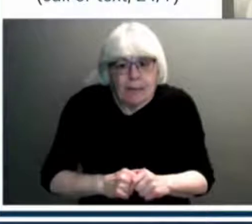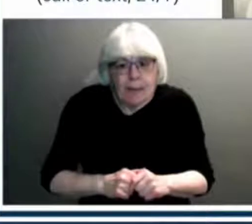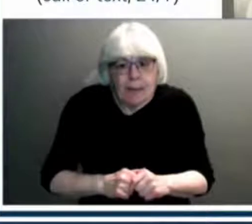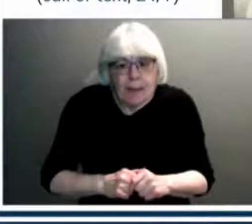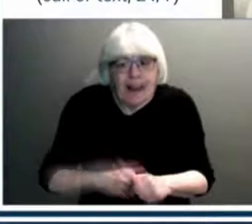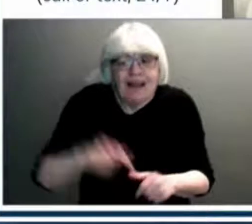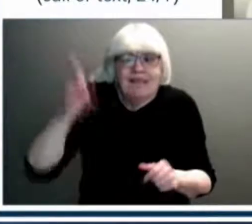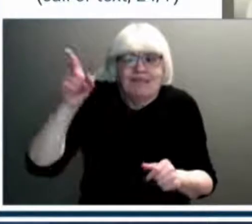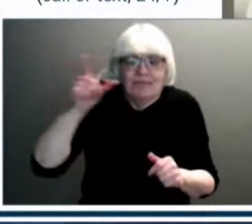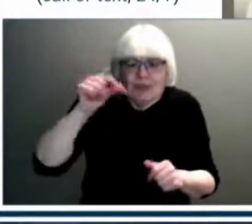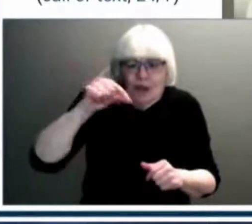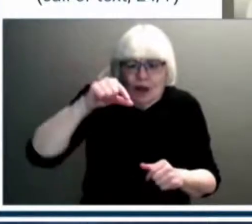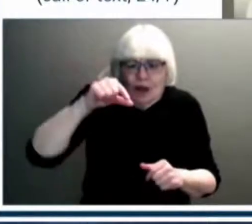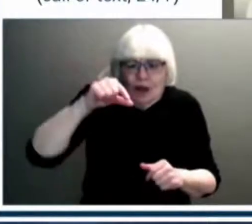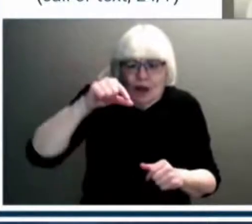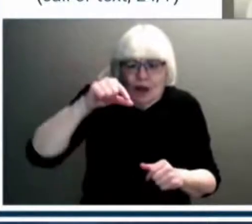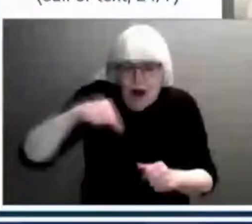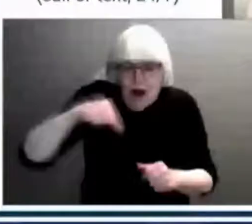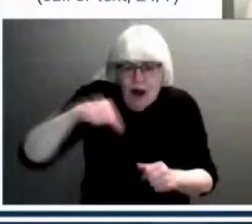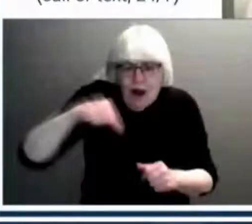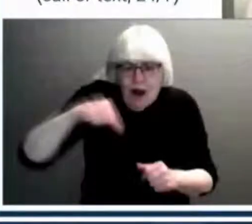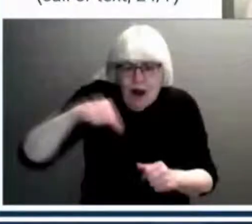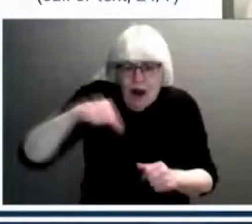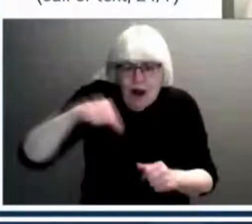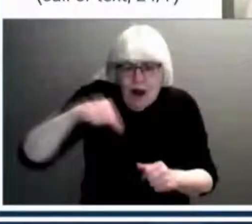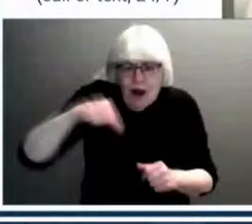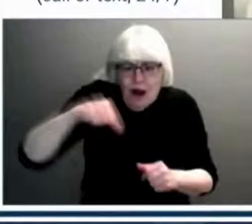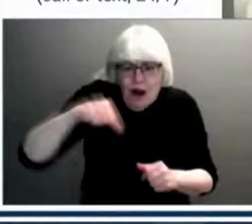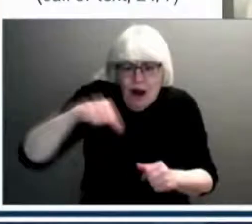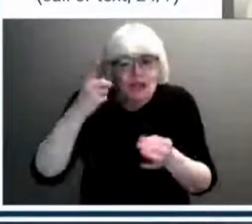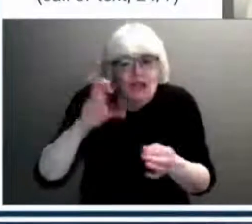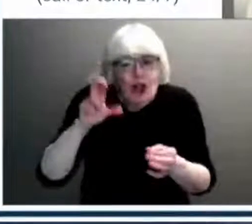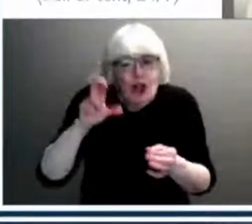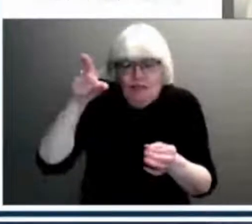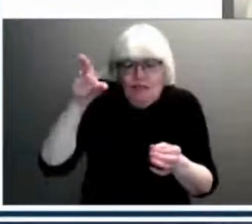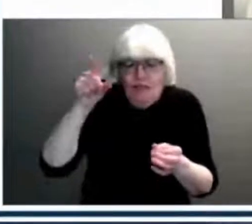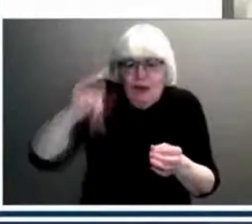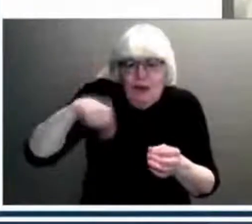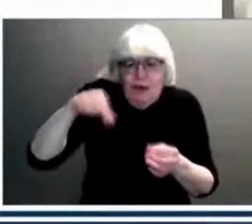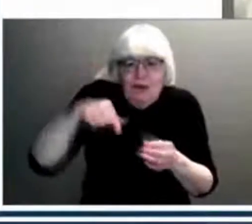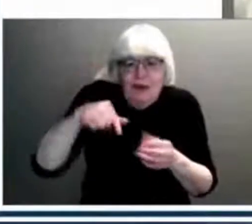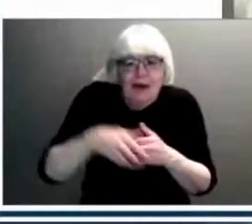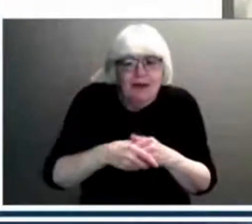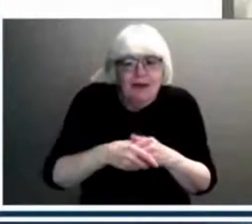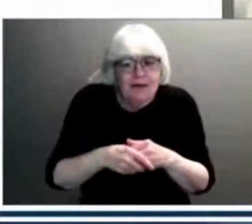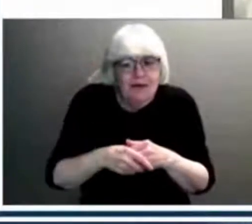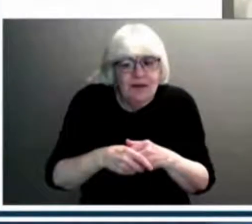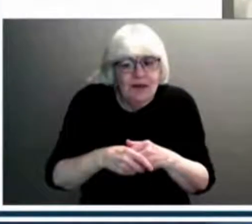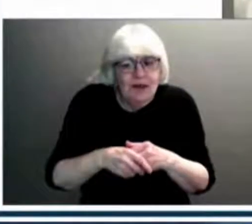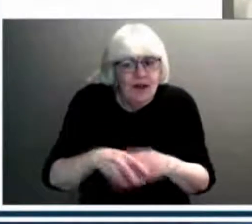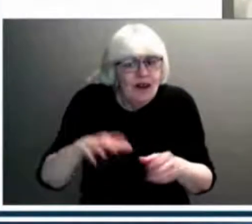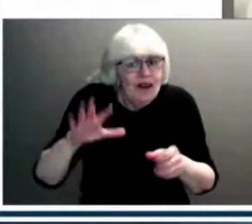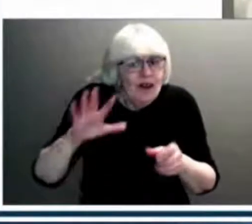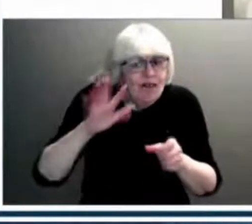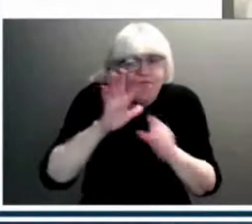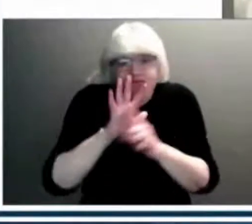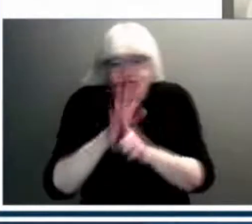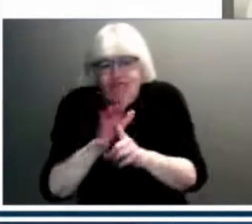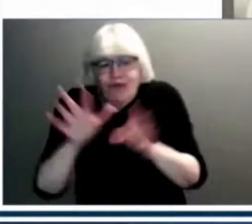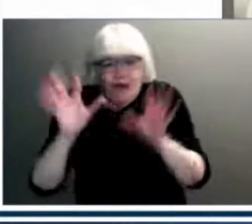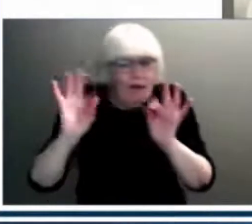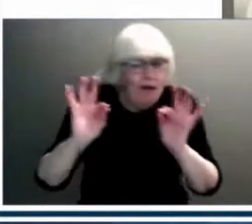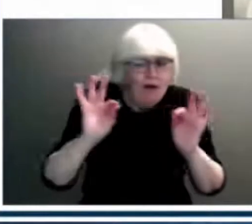on Monday. He went from being a very popular figure to one of some derision in some quarters in that province. So I'm